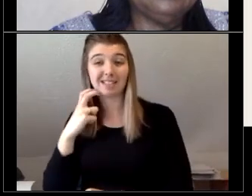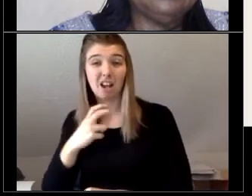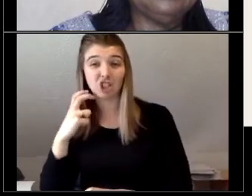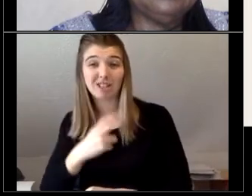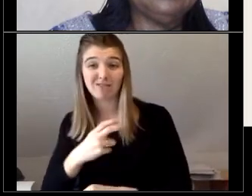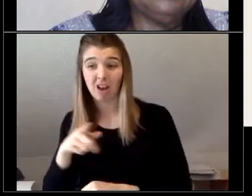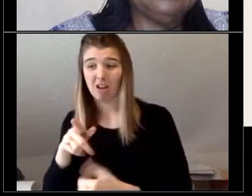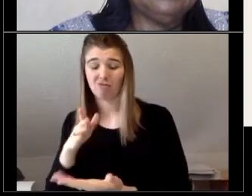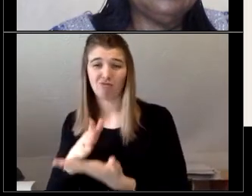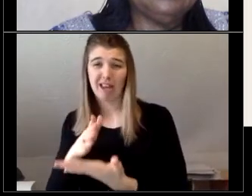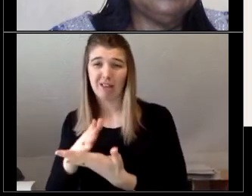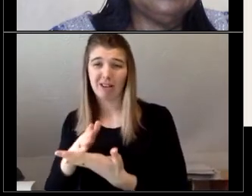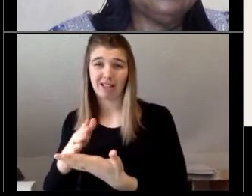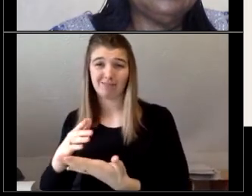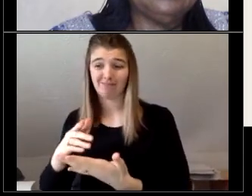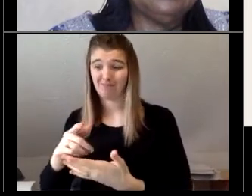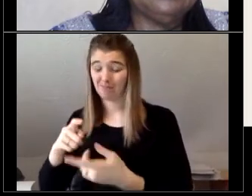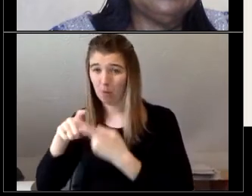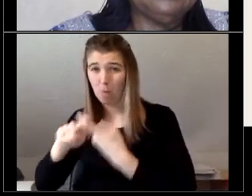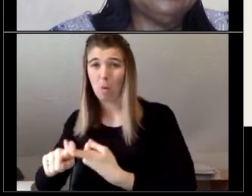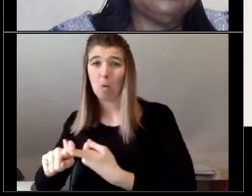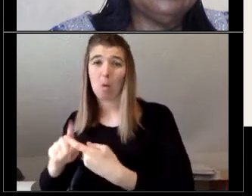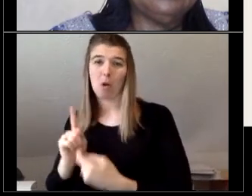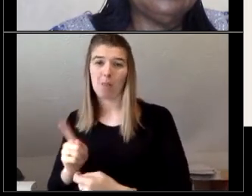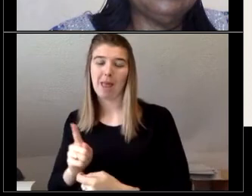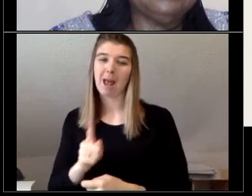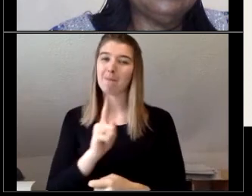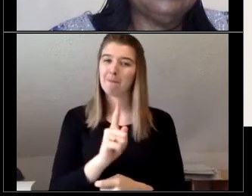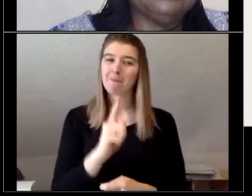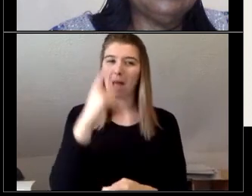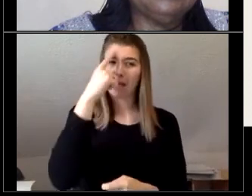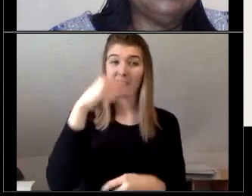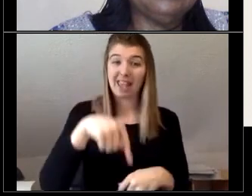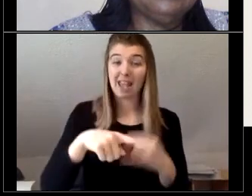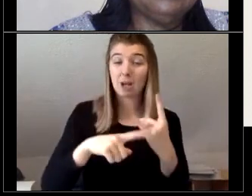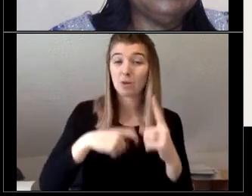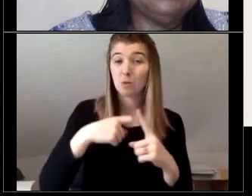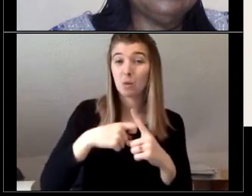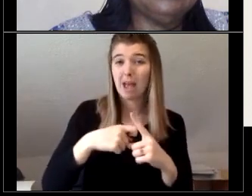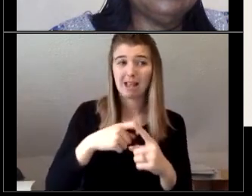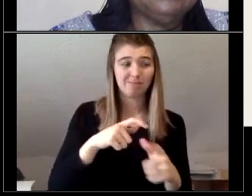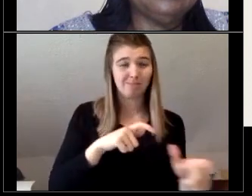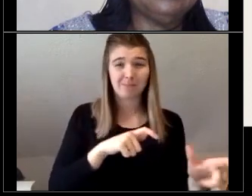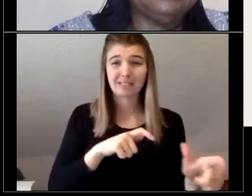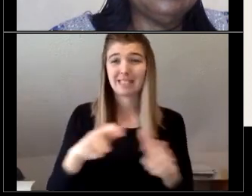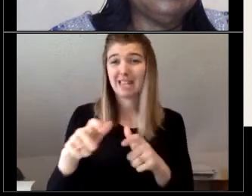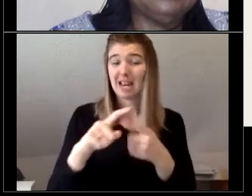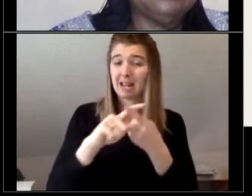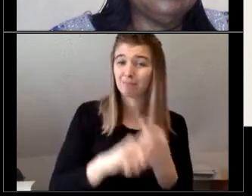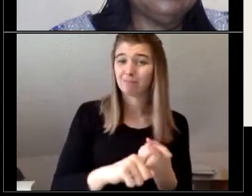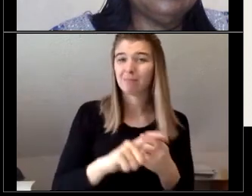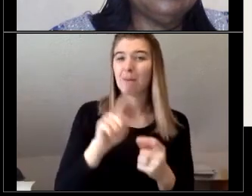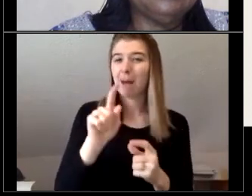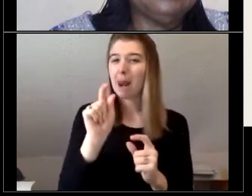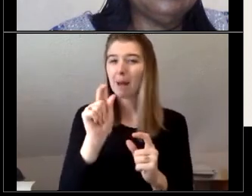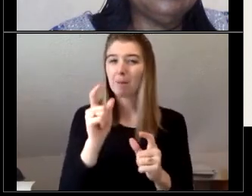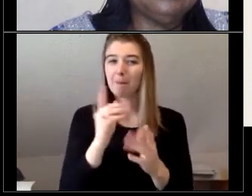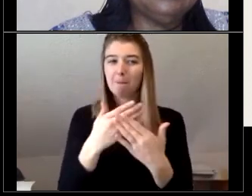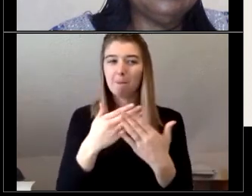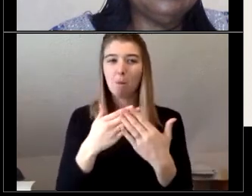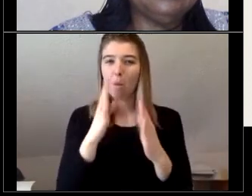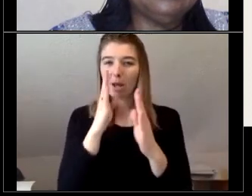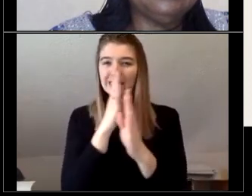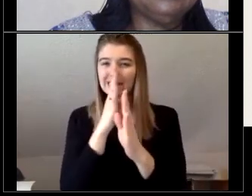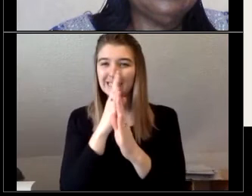these old-fashioned attitudes ingrained but hidden. So my mother had to resign her position. She had to step out of the workforce when